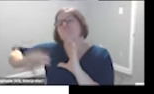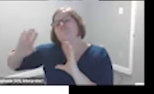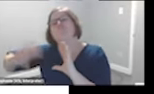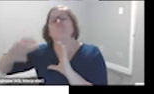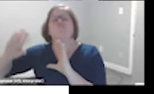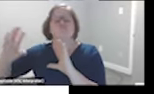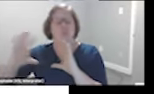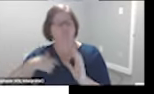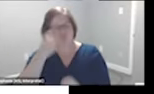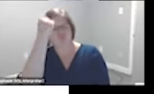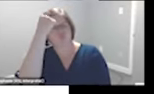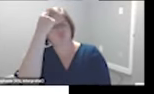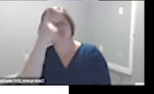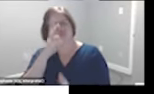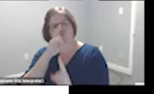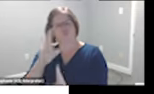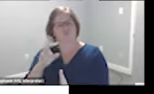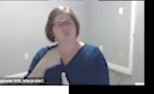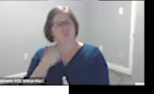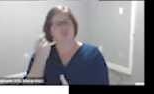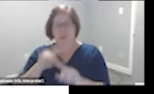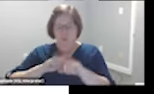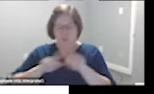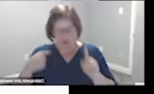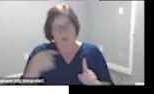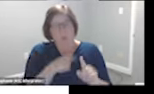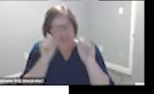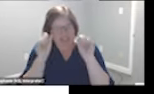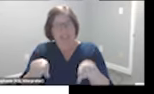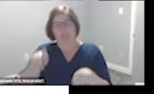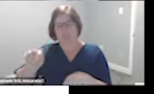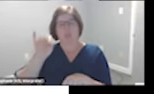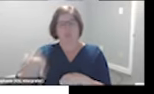I have no doubt that the heart of this activity can be accomplished without taking a hike.